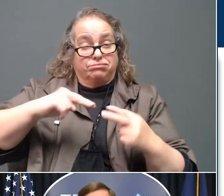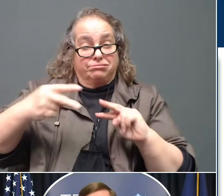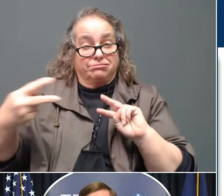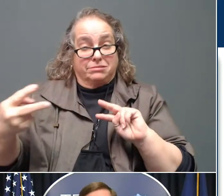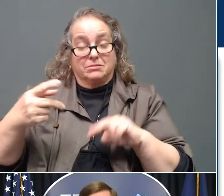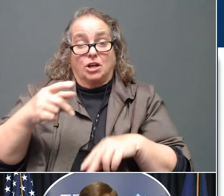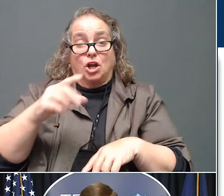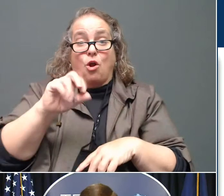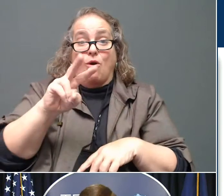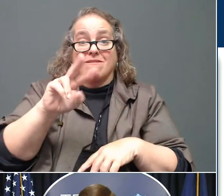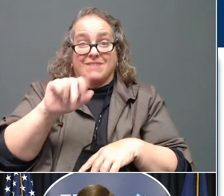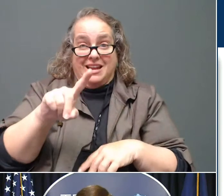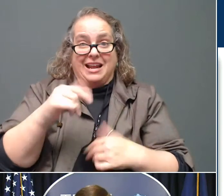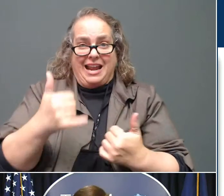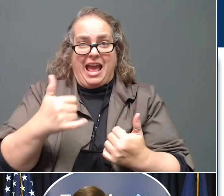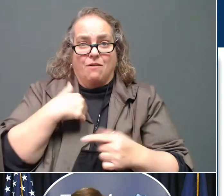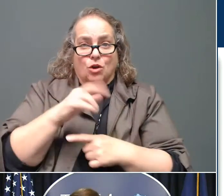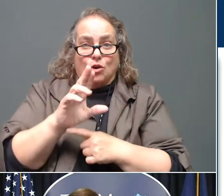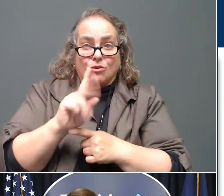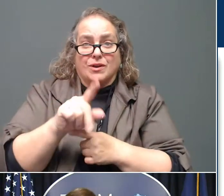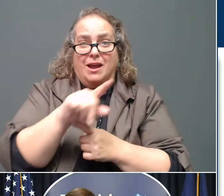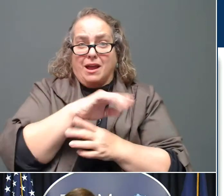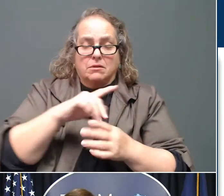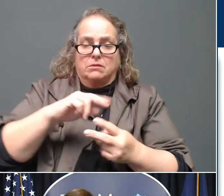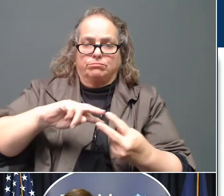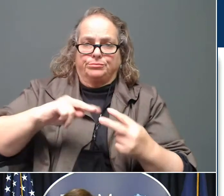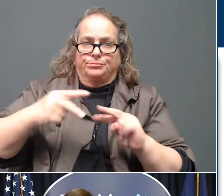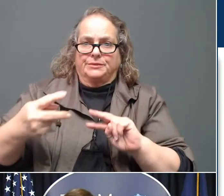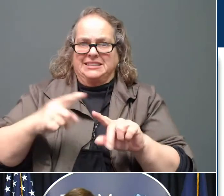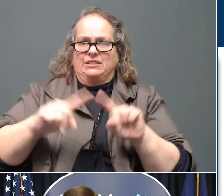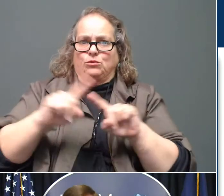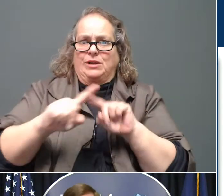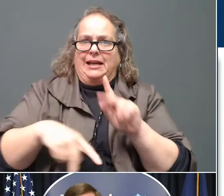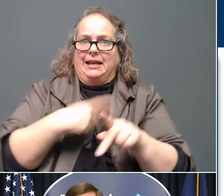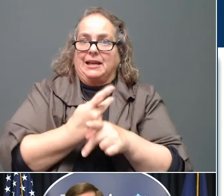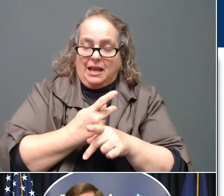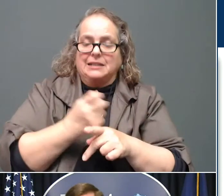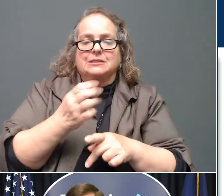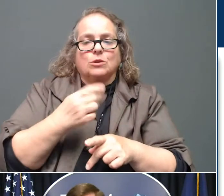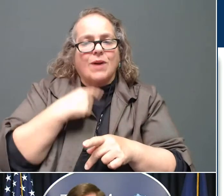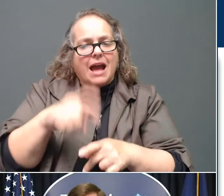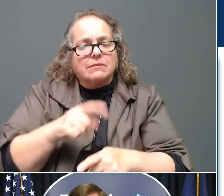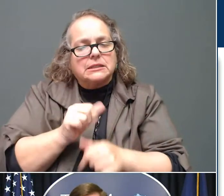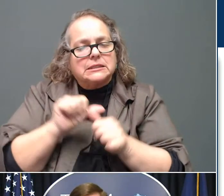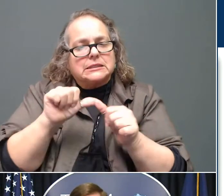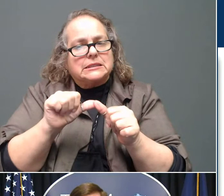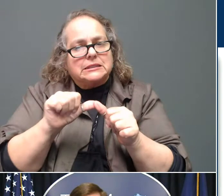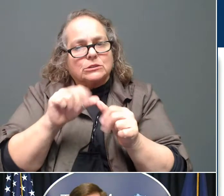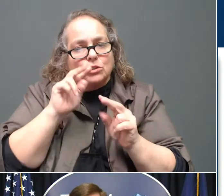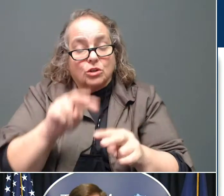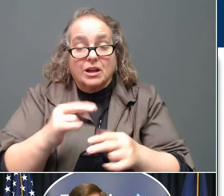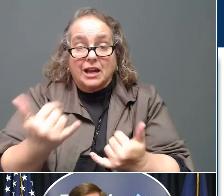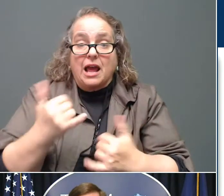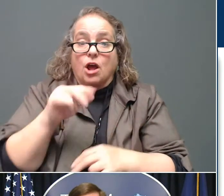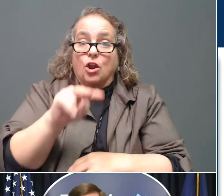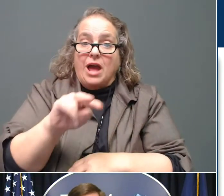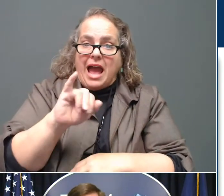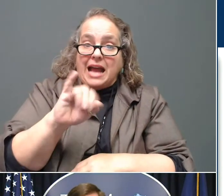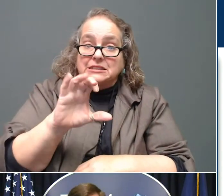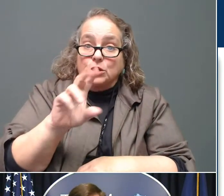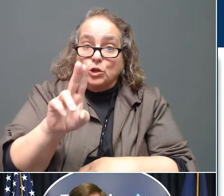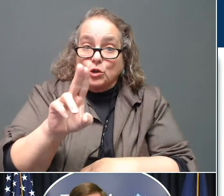right direction. We just got to keep it up. Look at the ICU graph. That